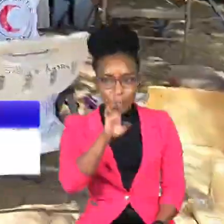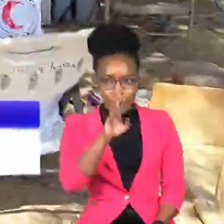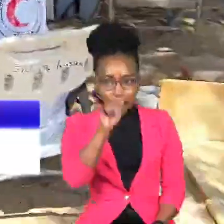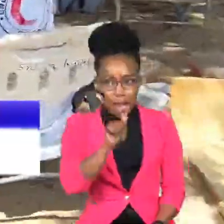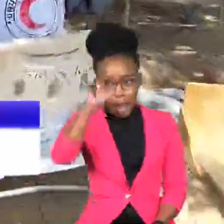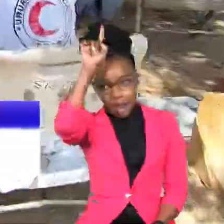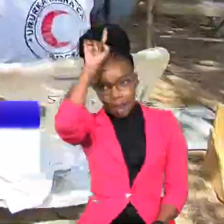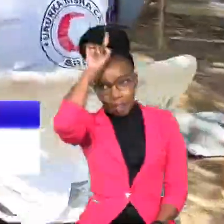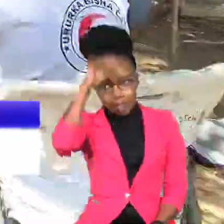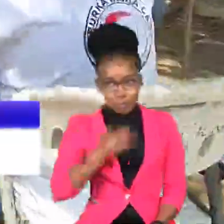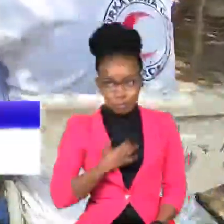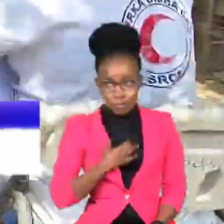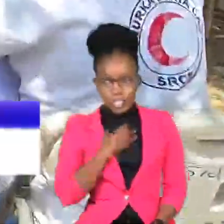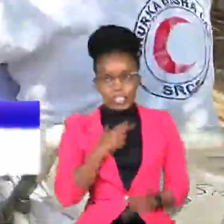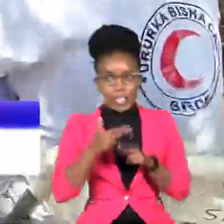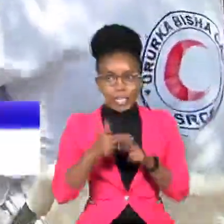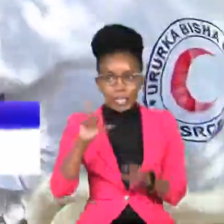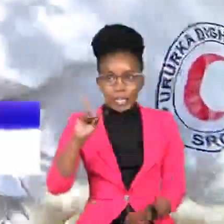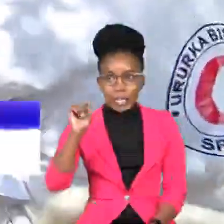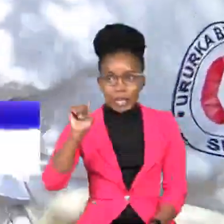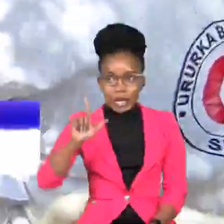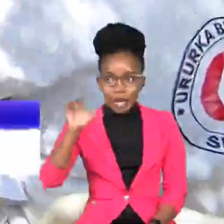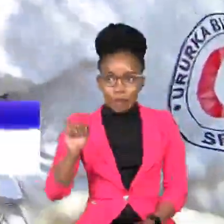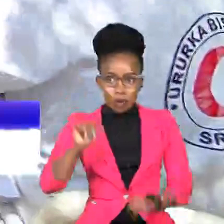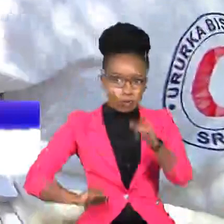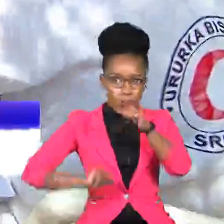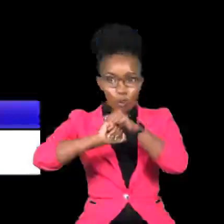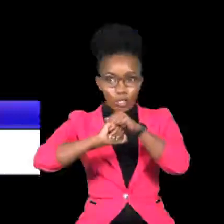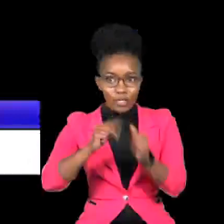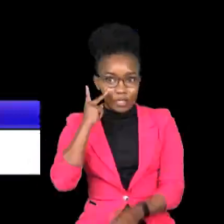village called Dalo, all for a good cause.